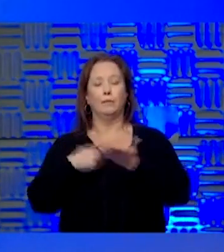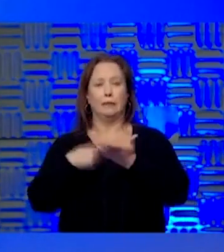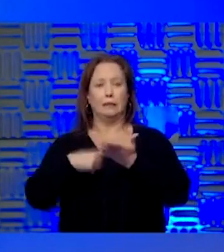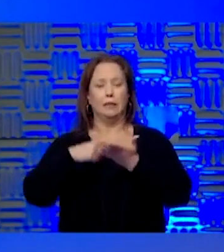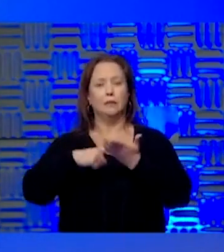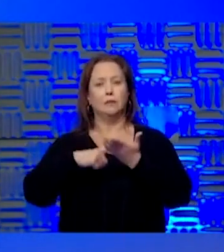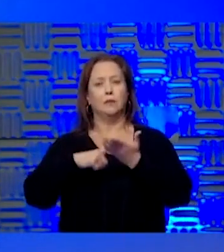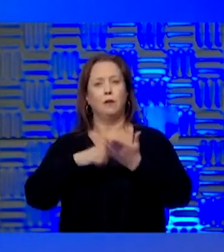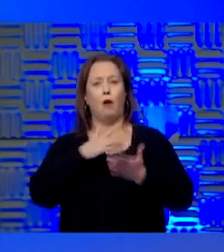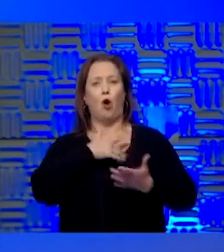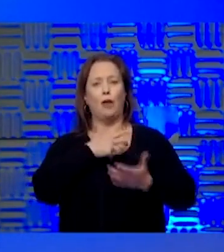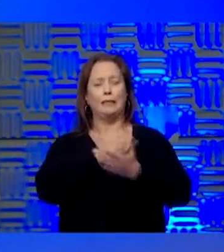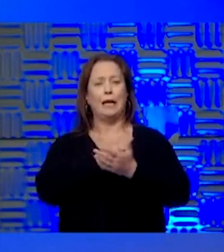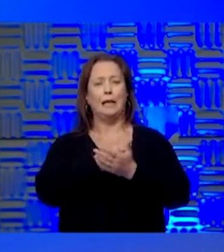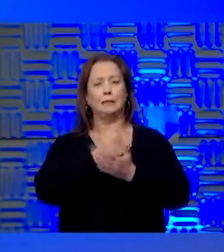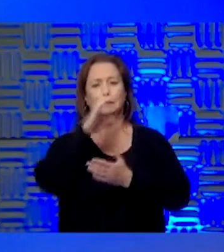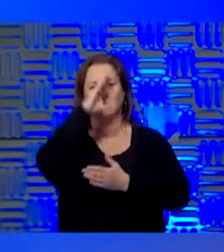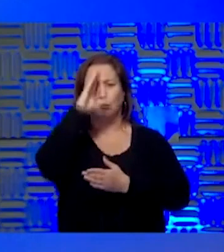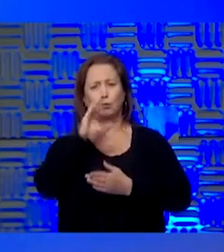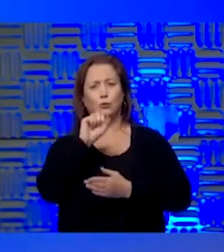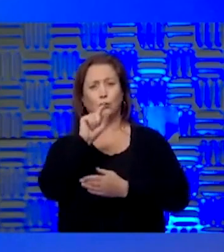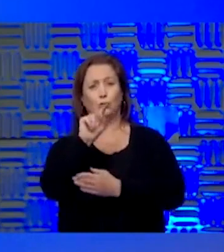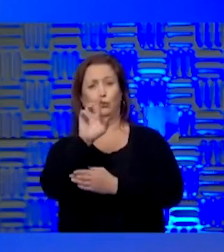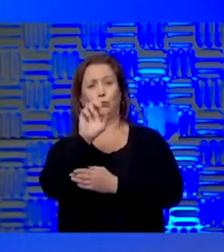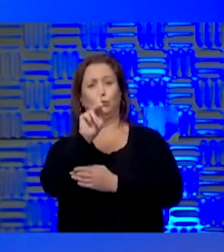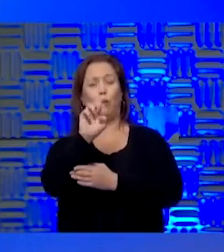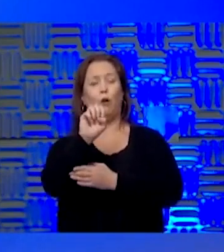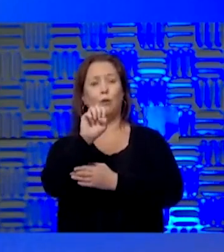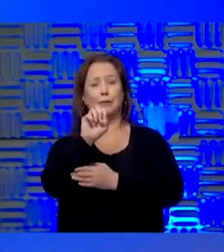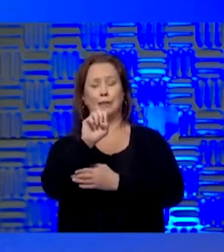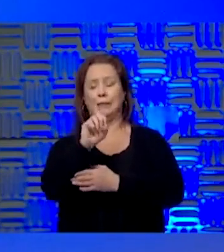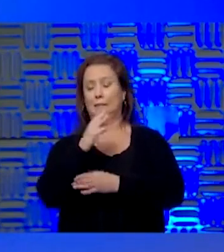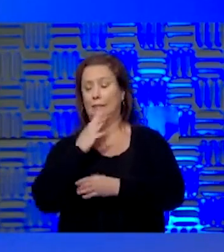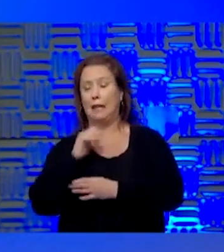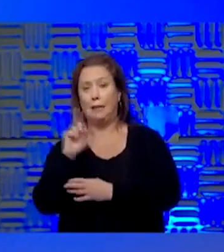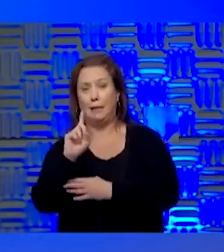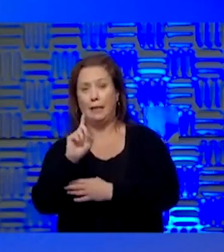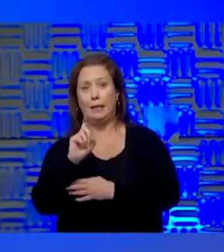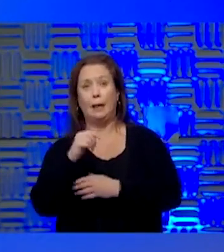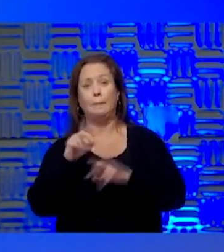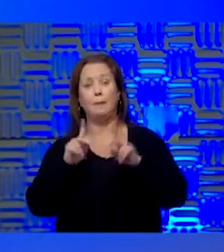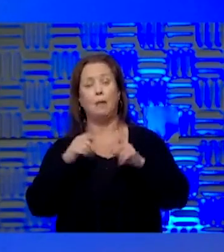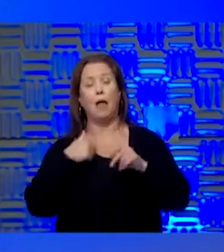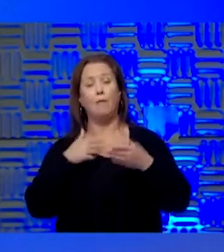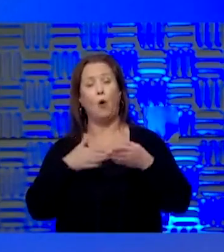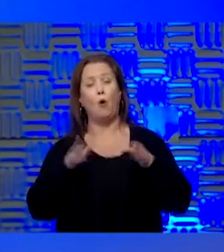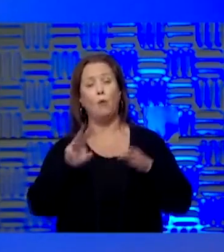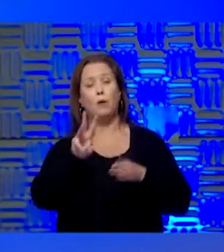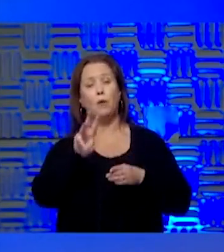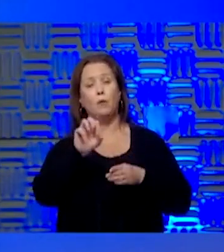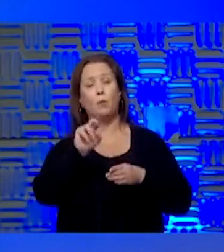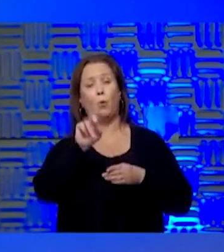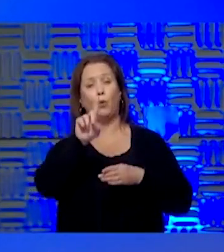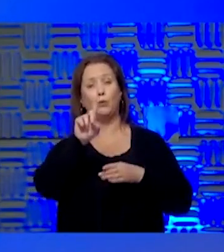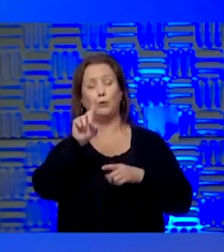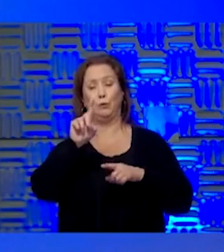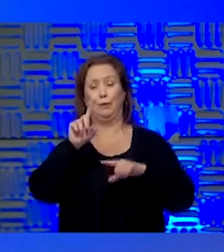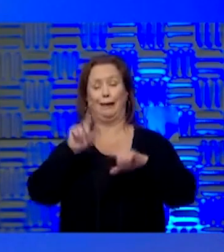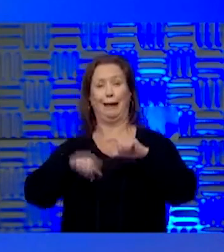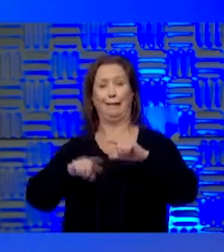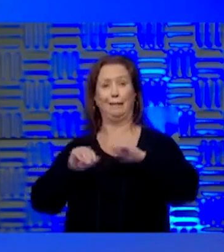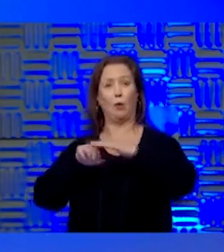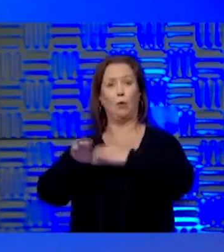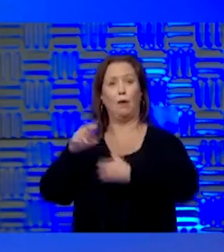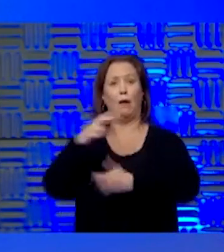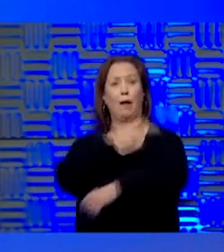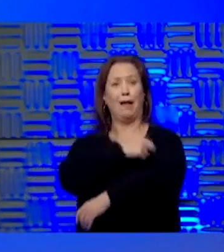about heart attacks and strokes, but there are also people with diabetes who have wounds who may not be able to get them treated as they